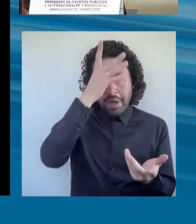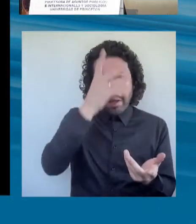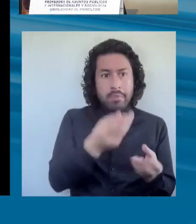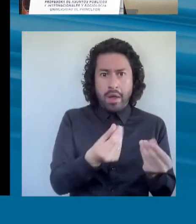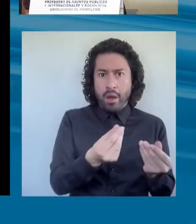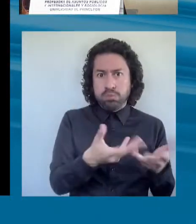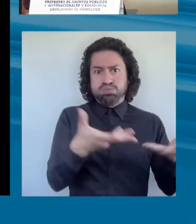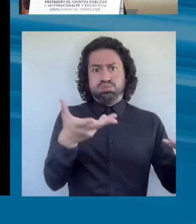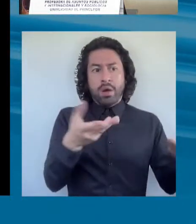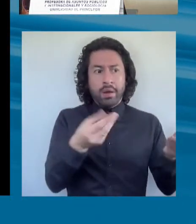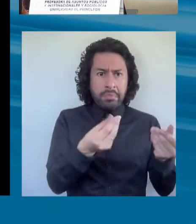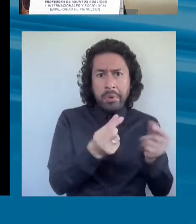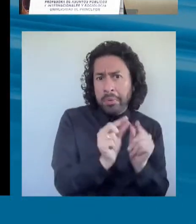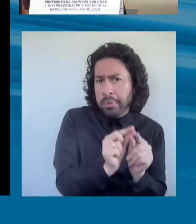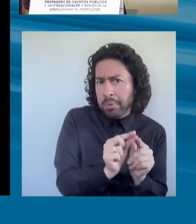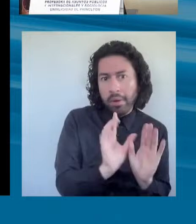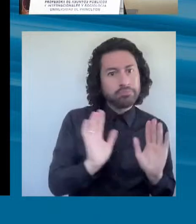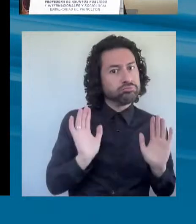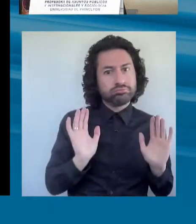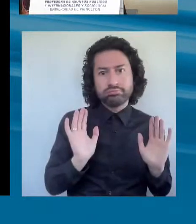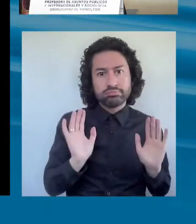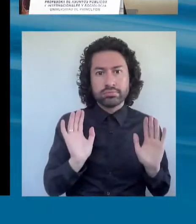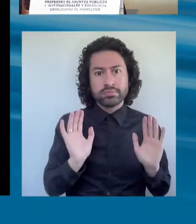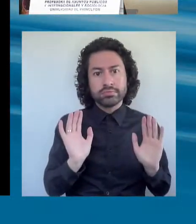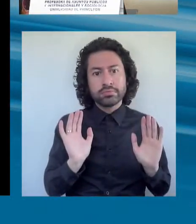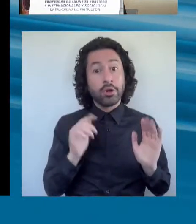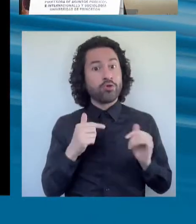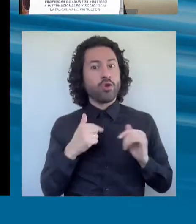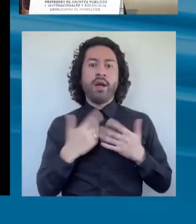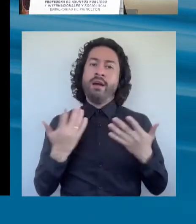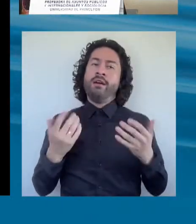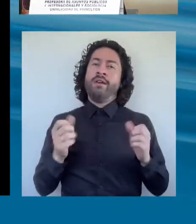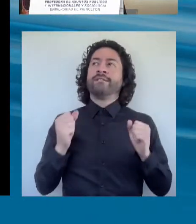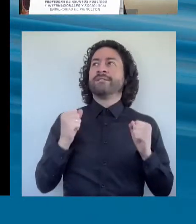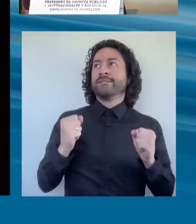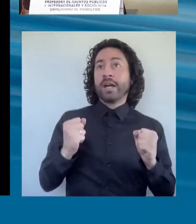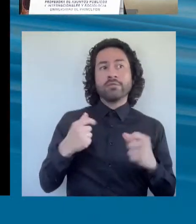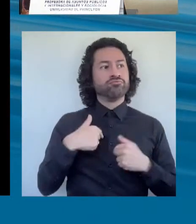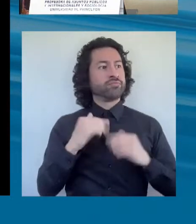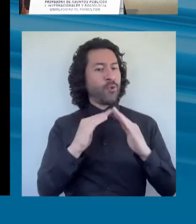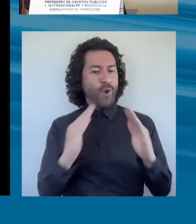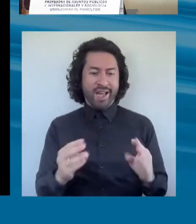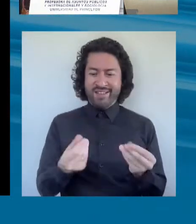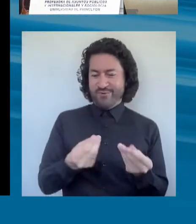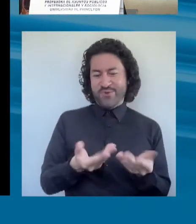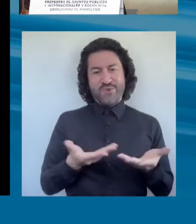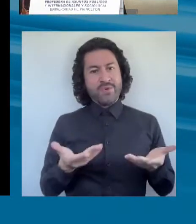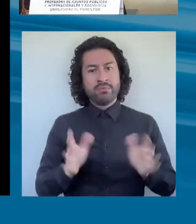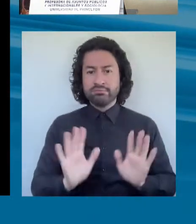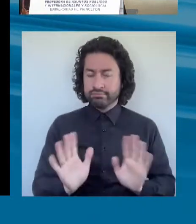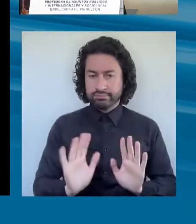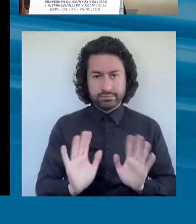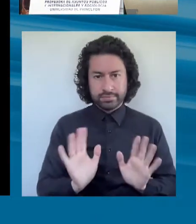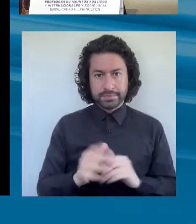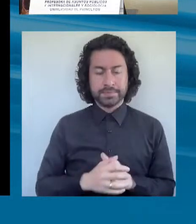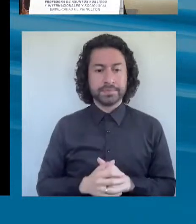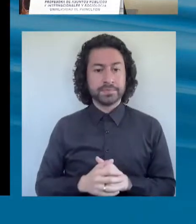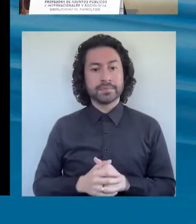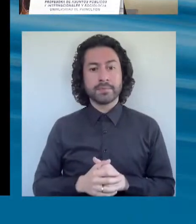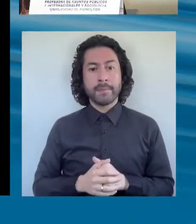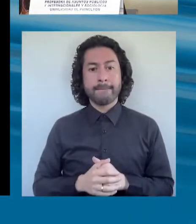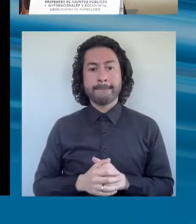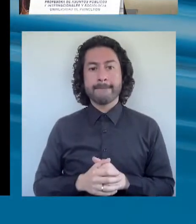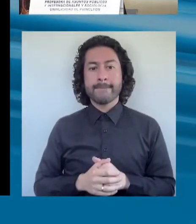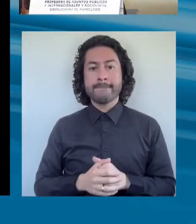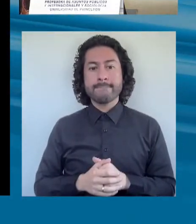poor parents were. It does not depend on whether we were fortunate to be born into a wealthy